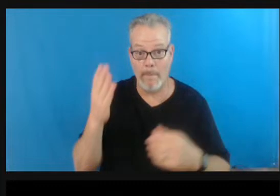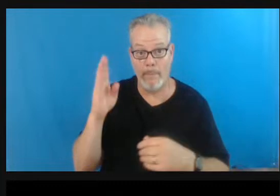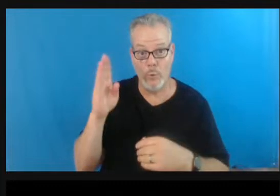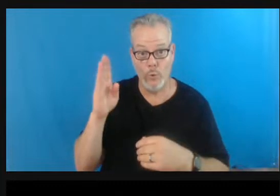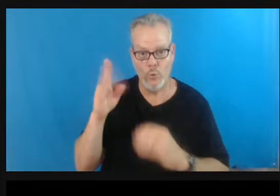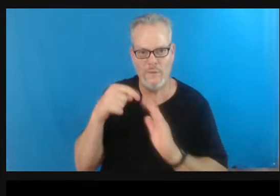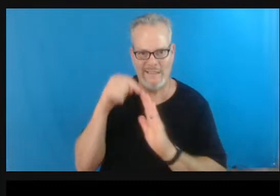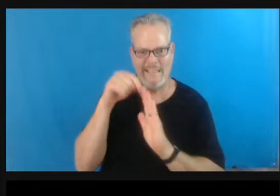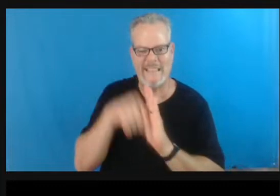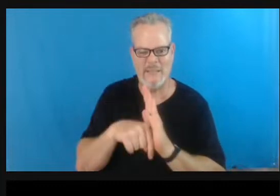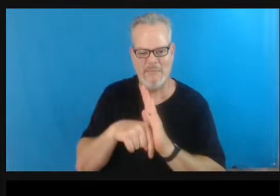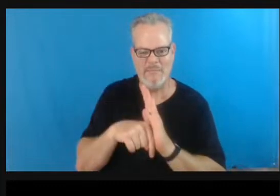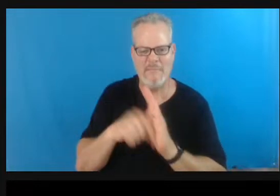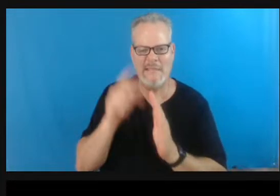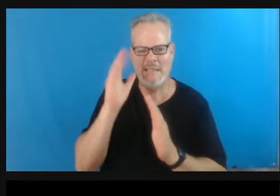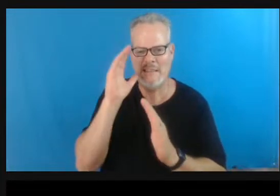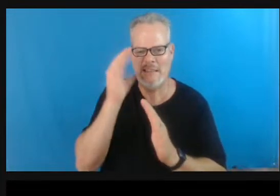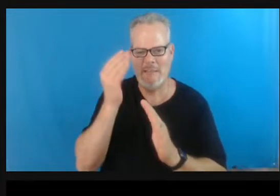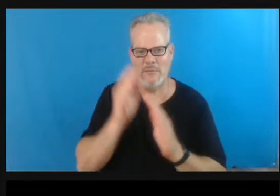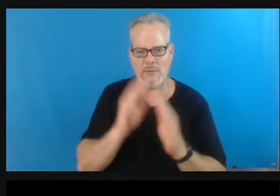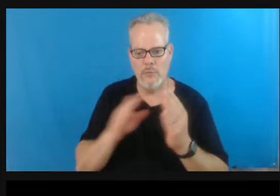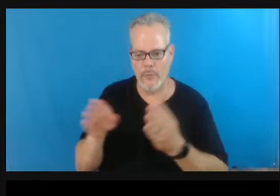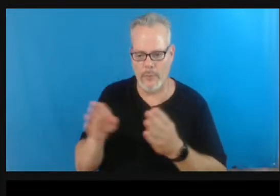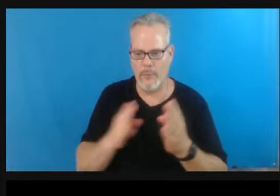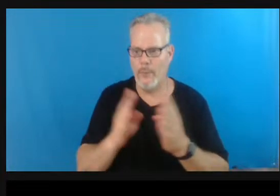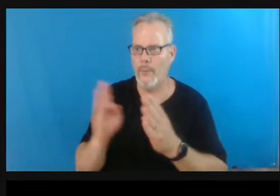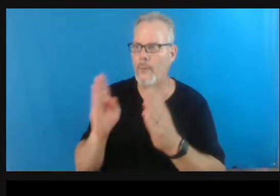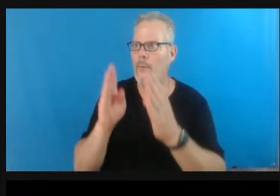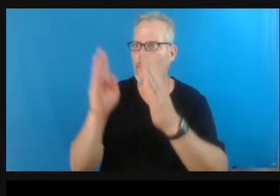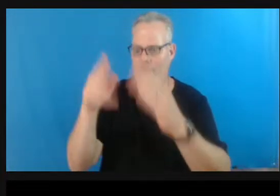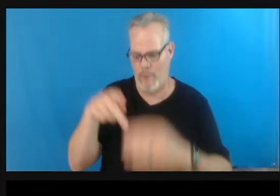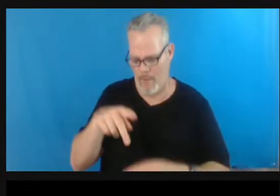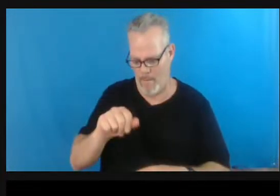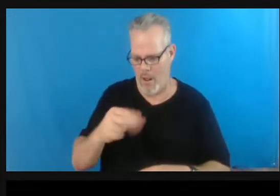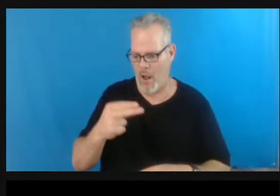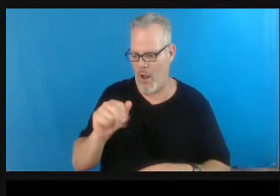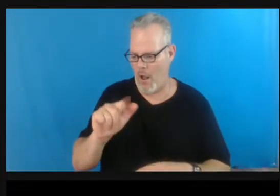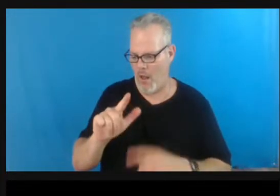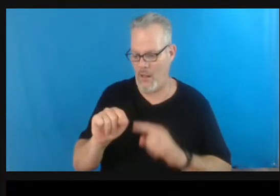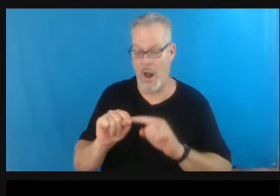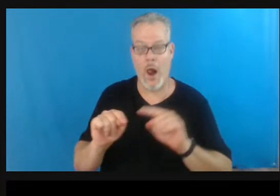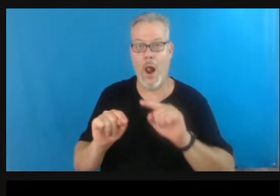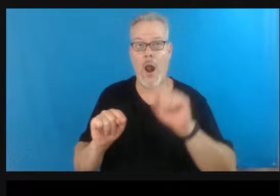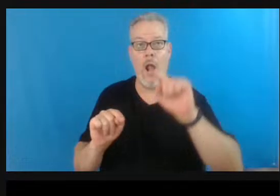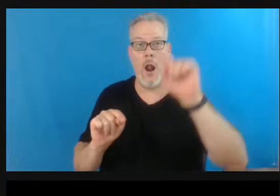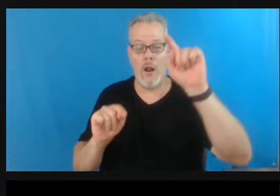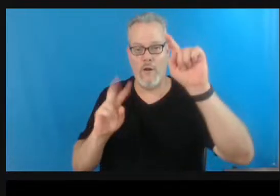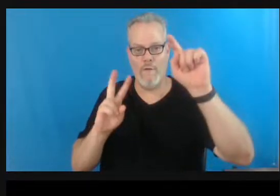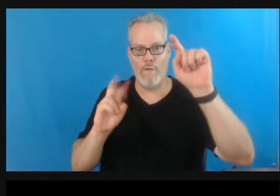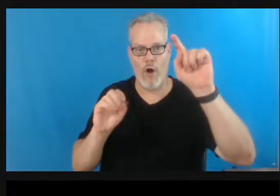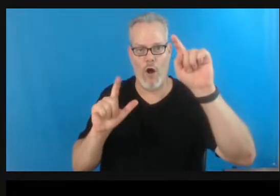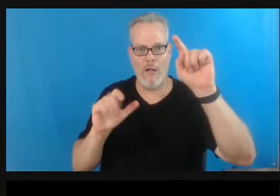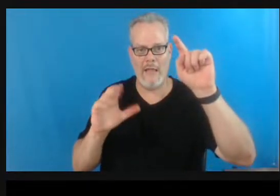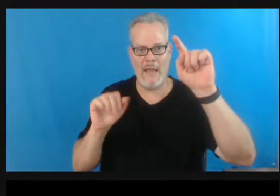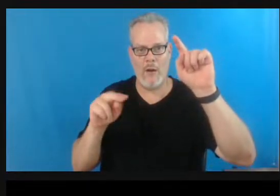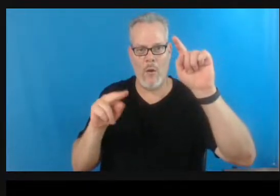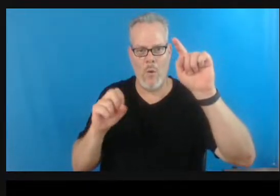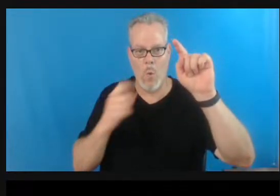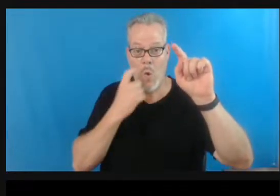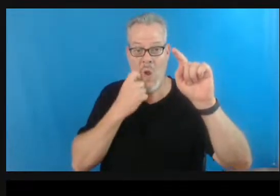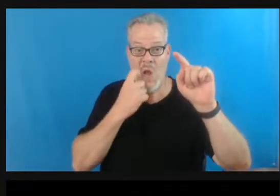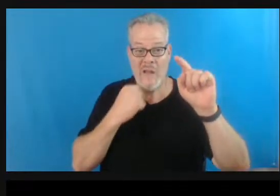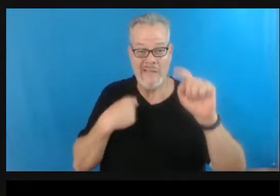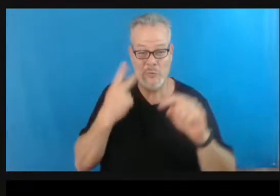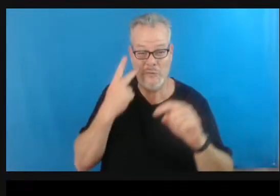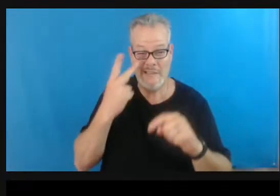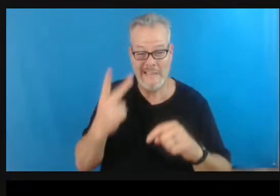is likely something more of the path from Pahala towards the volcano. And you can see it's actually very, very quiet. We're normally used to seeing way more earthquakes in this blue